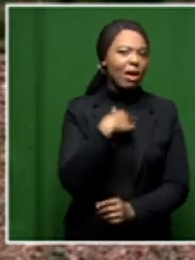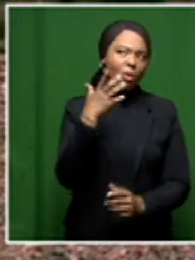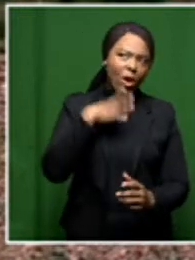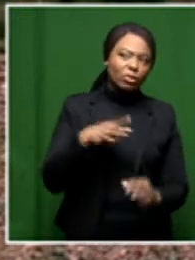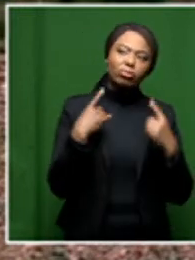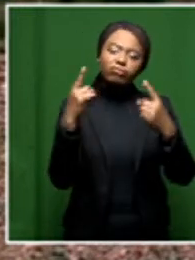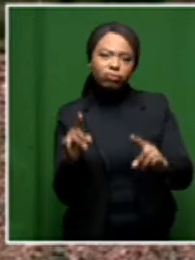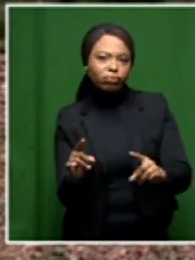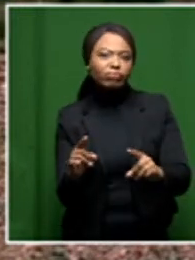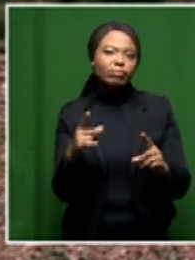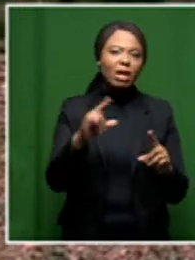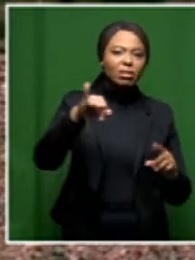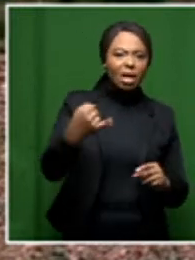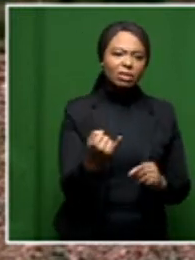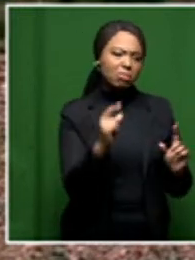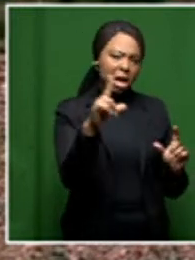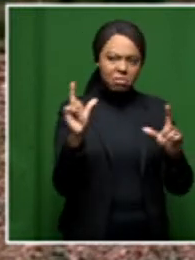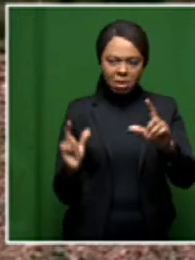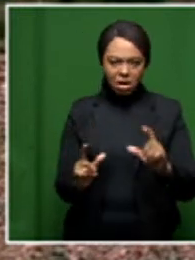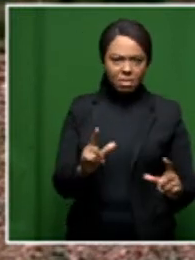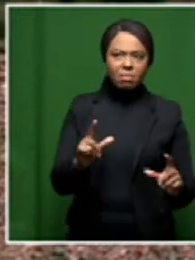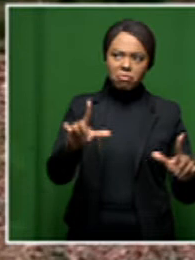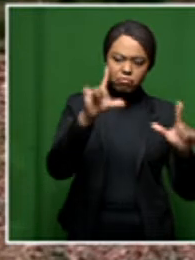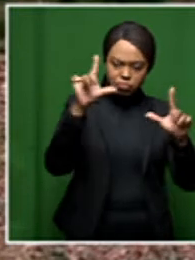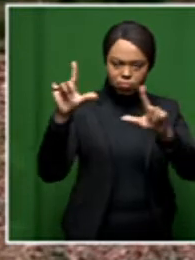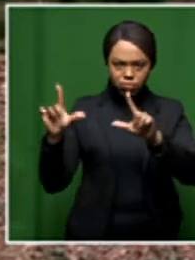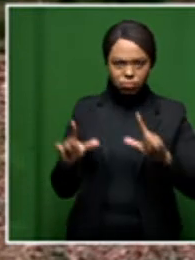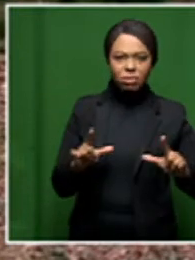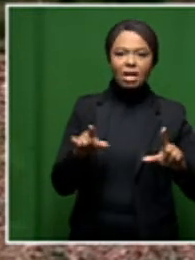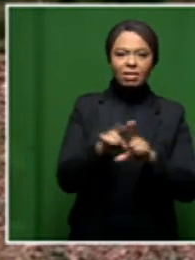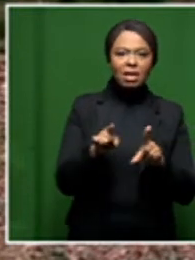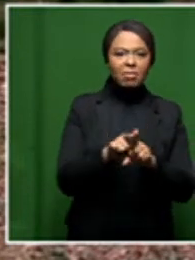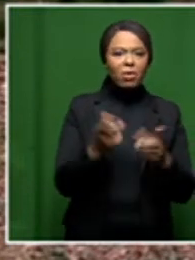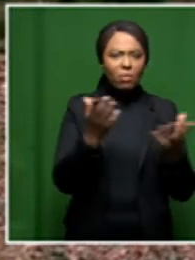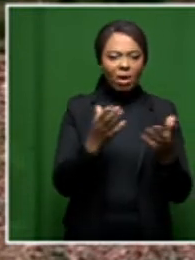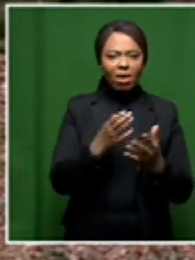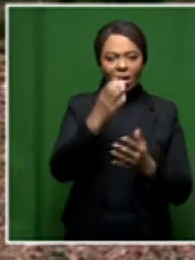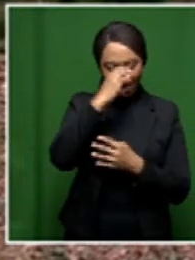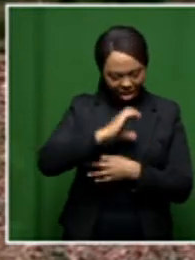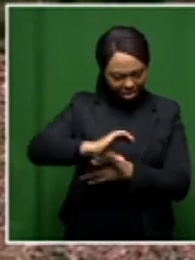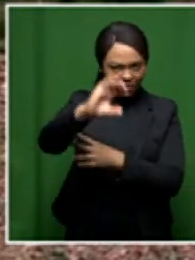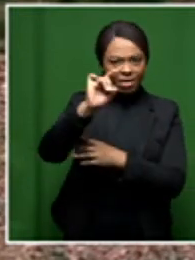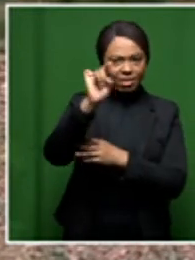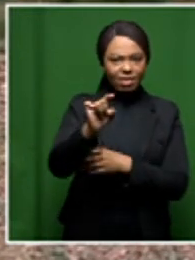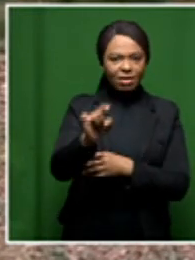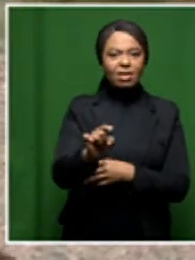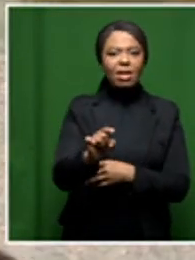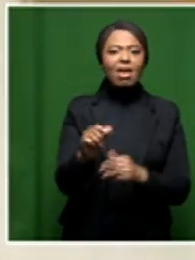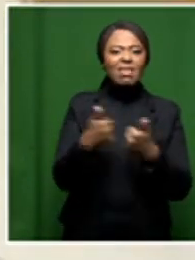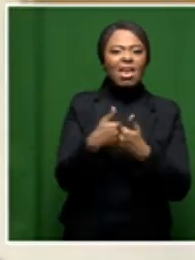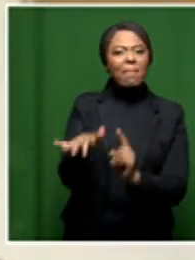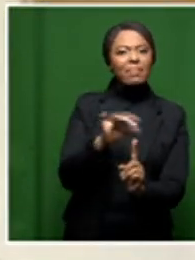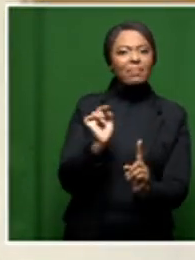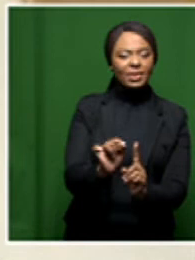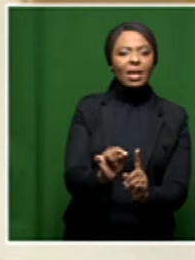then just consulting with some of the staff at the Elephant Plains Game Lodge, we came up with the idea that, you know, to do